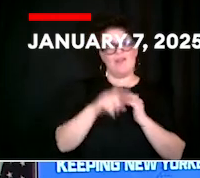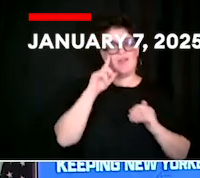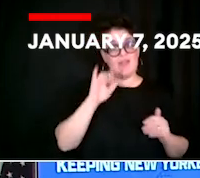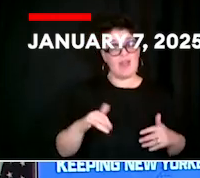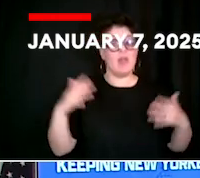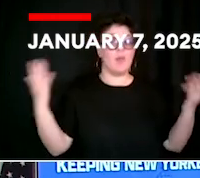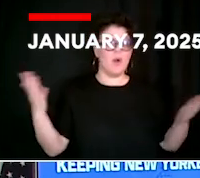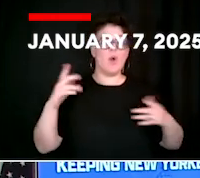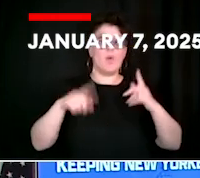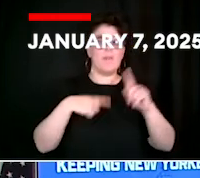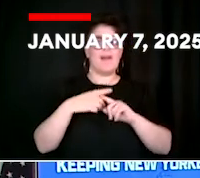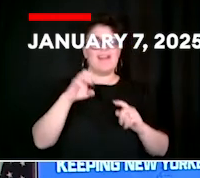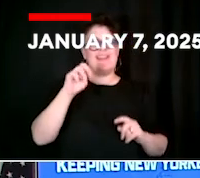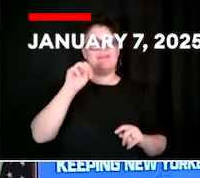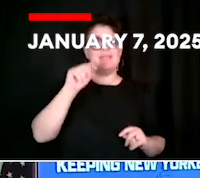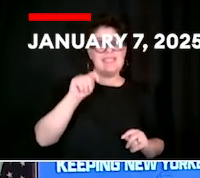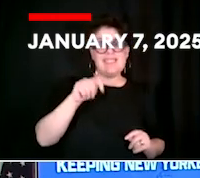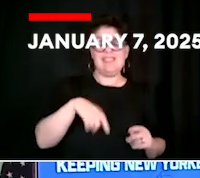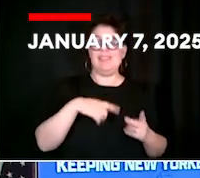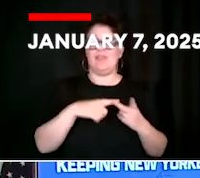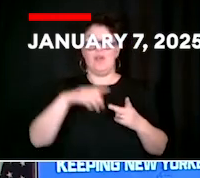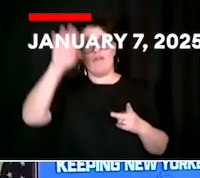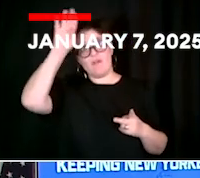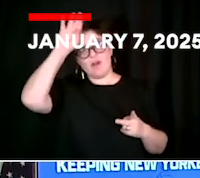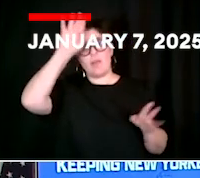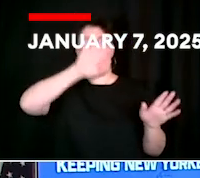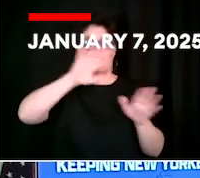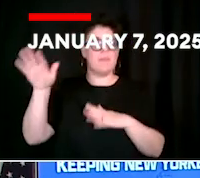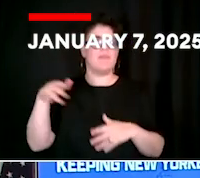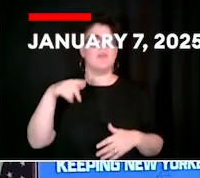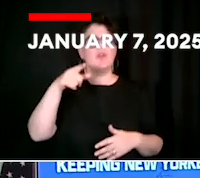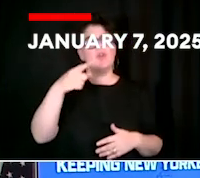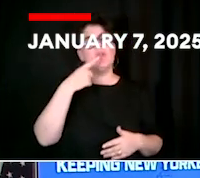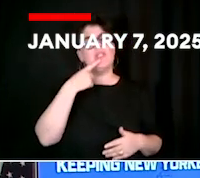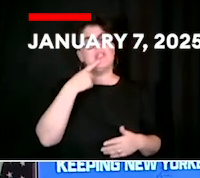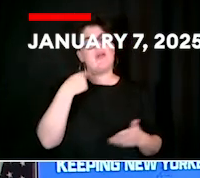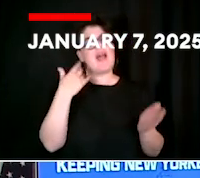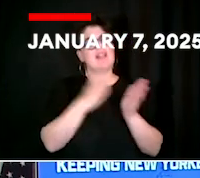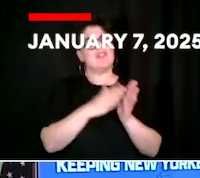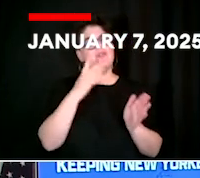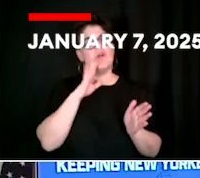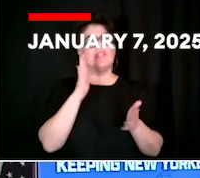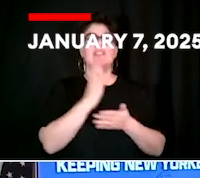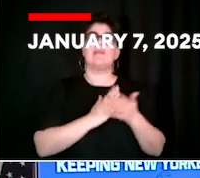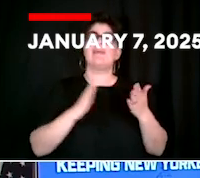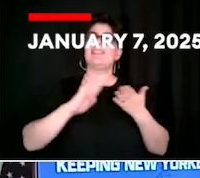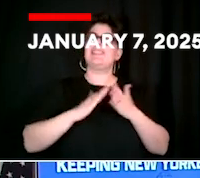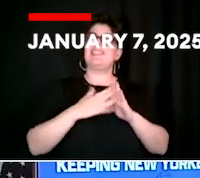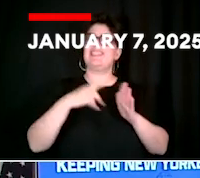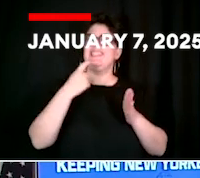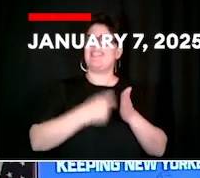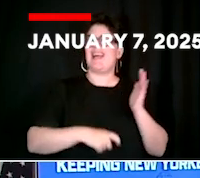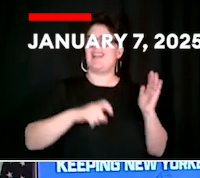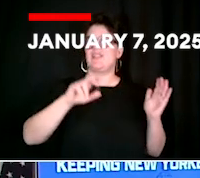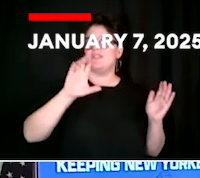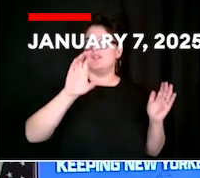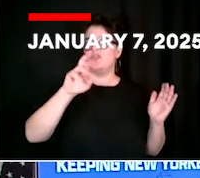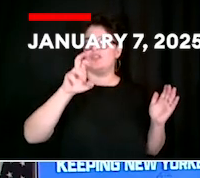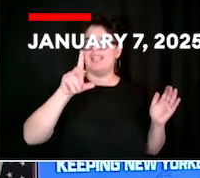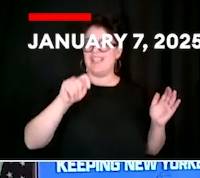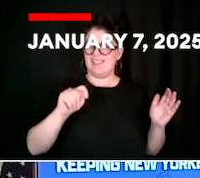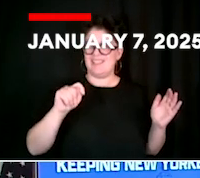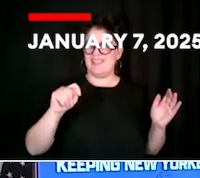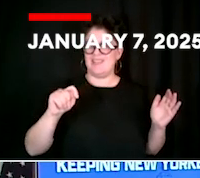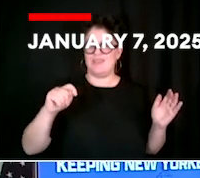city government. Are you going to ask for some city tax credits for the people who have to come in and out of the zone and are essentially